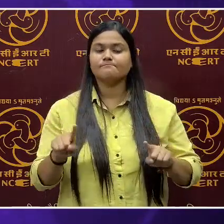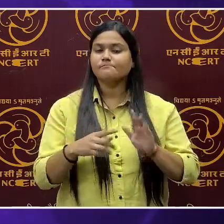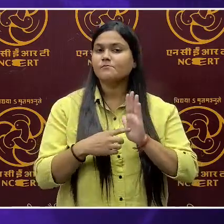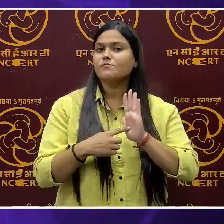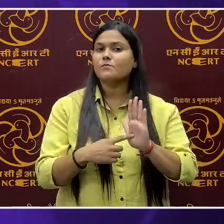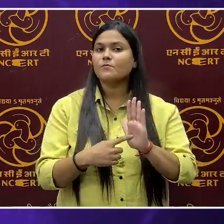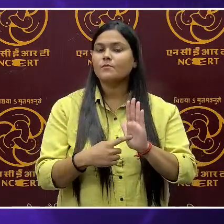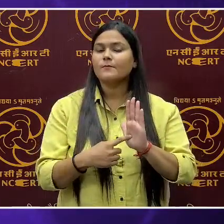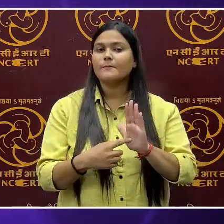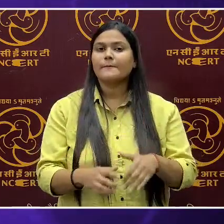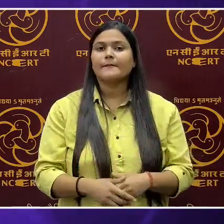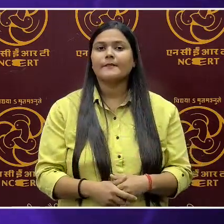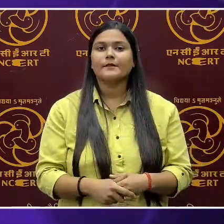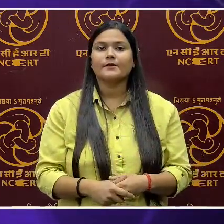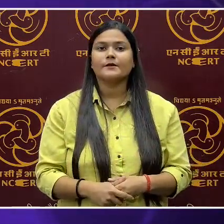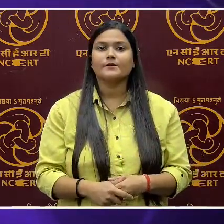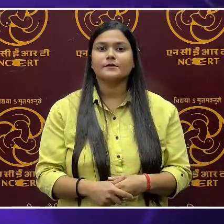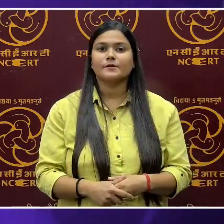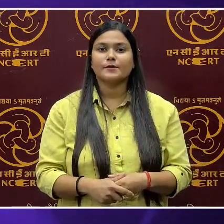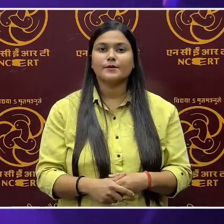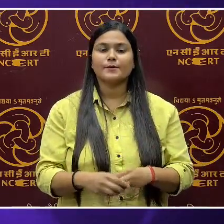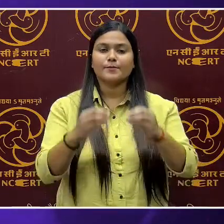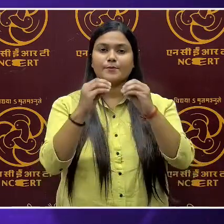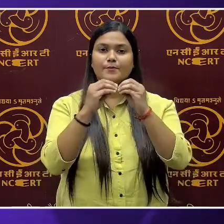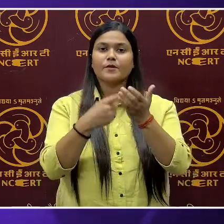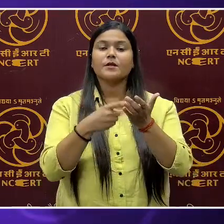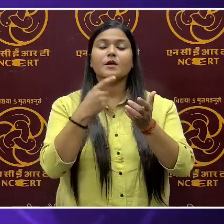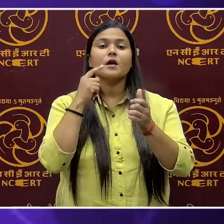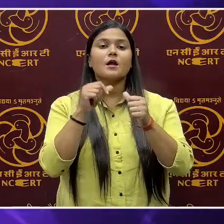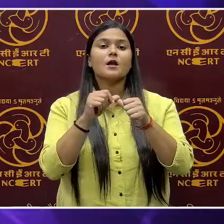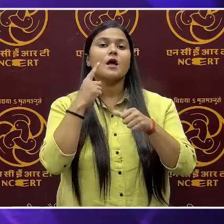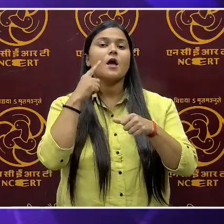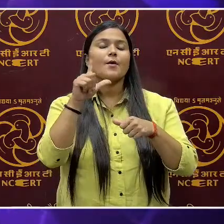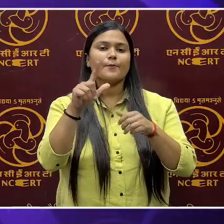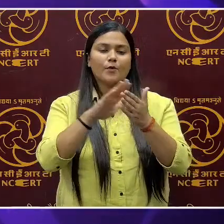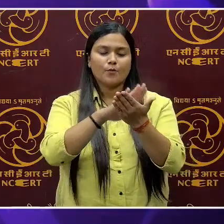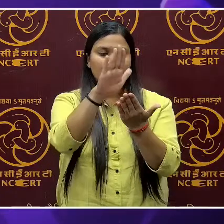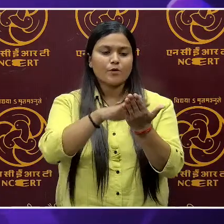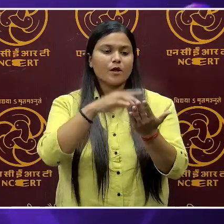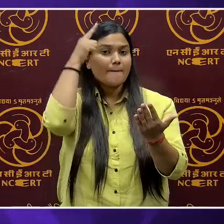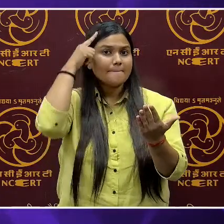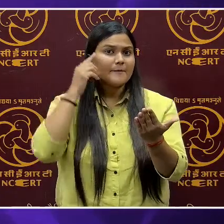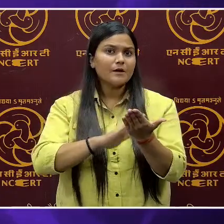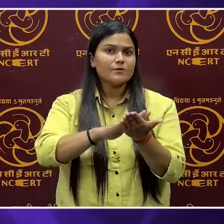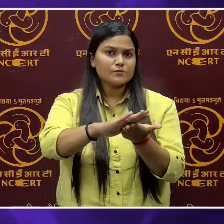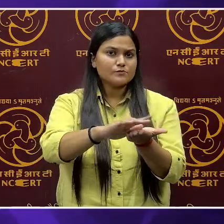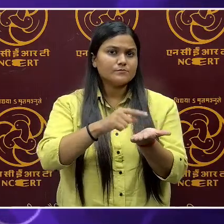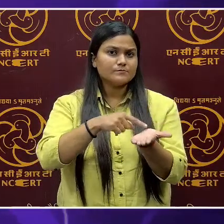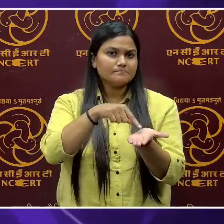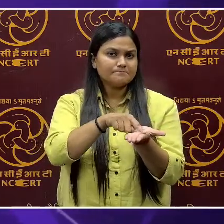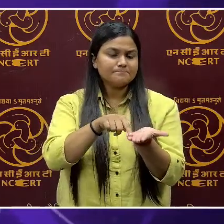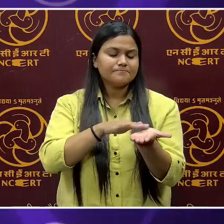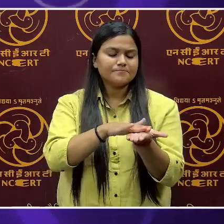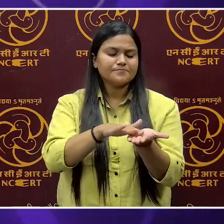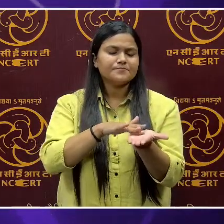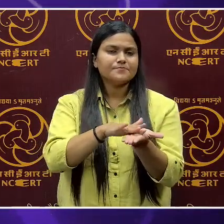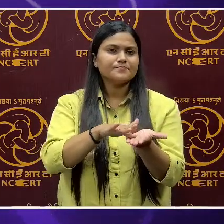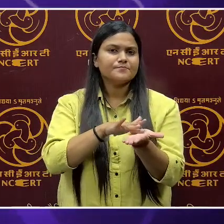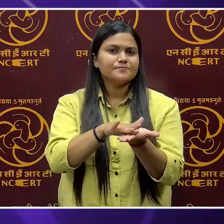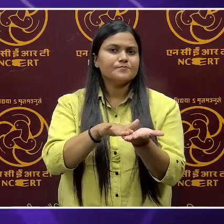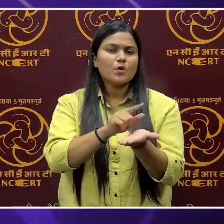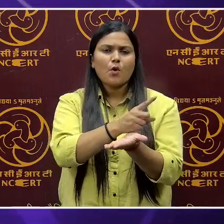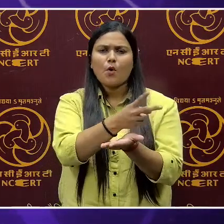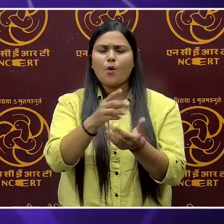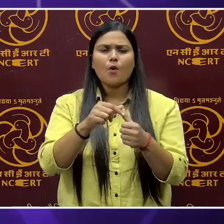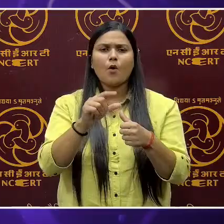hand this is a Braille slate, and students, you may have seen our VI children carrying it, but